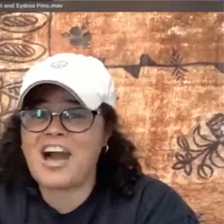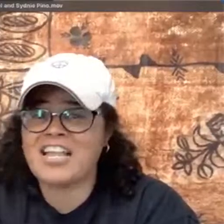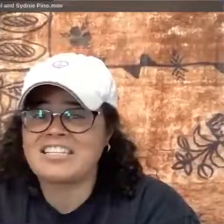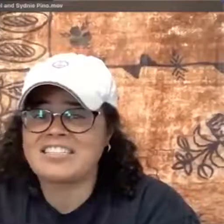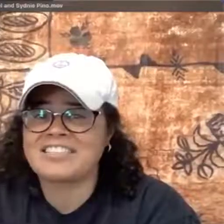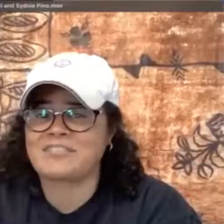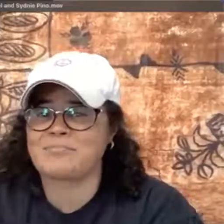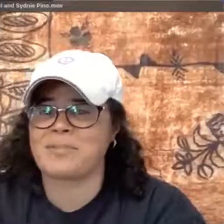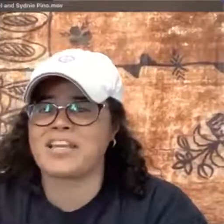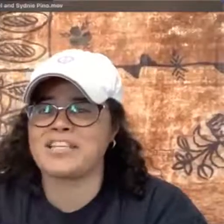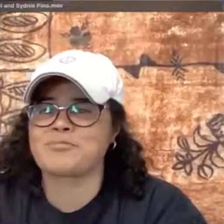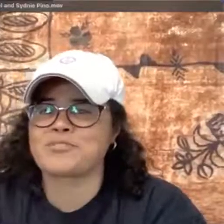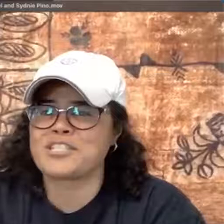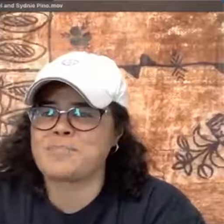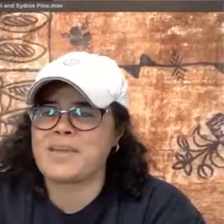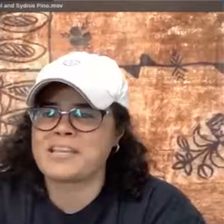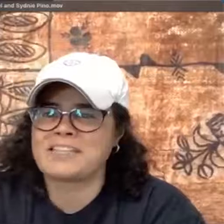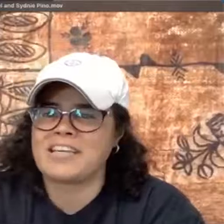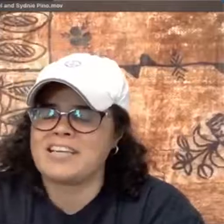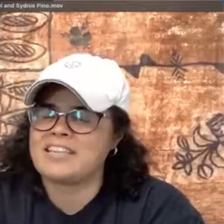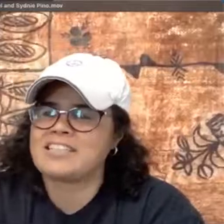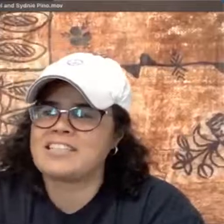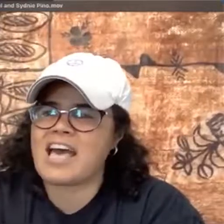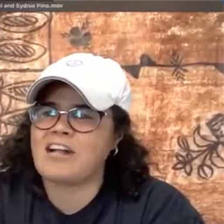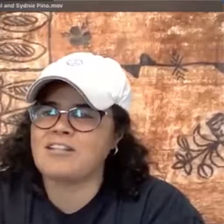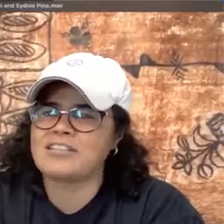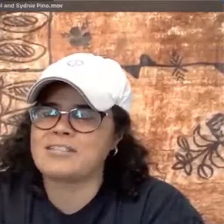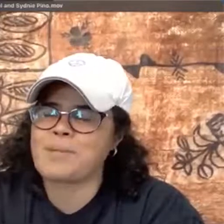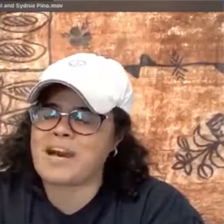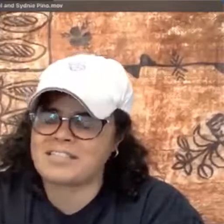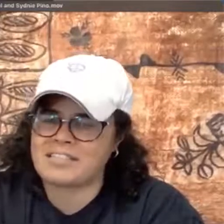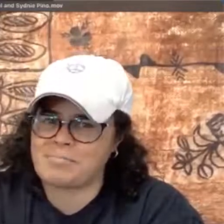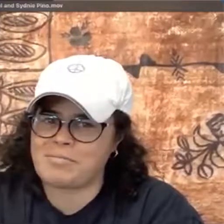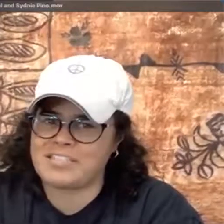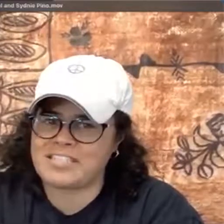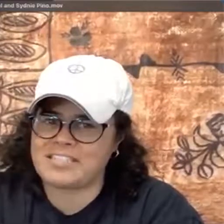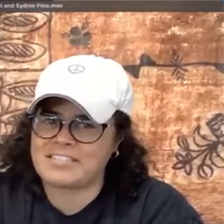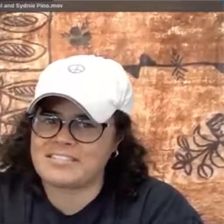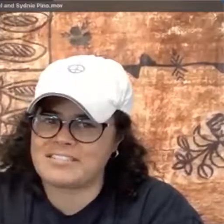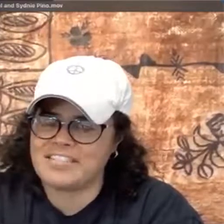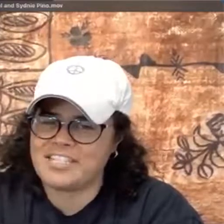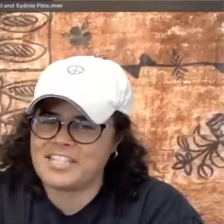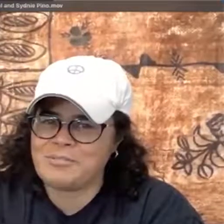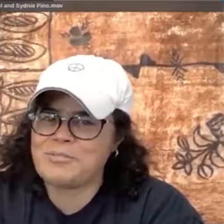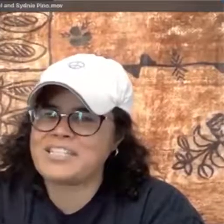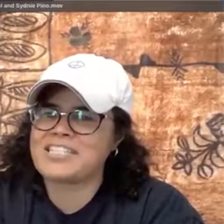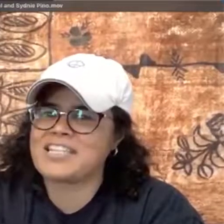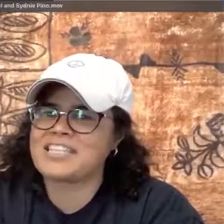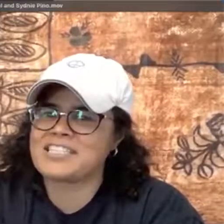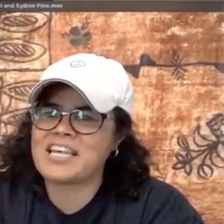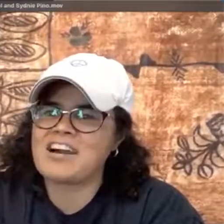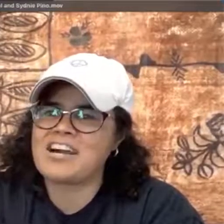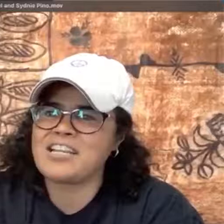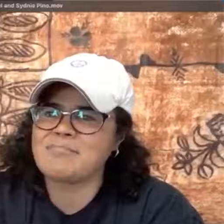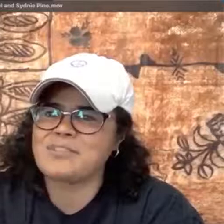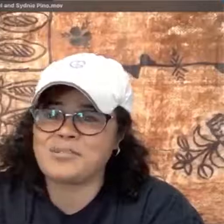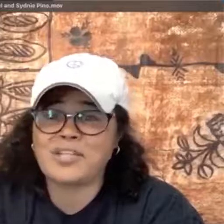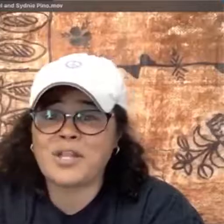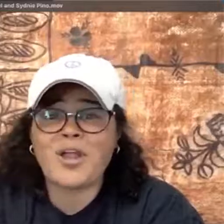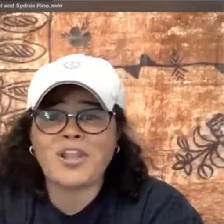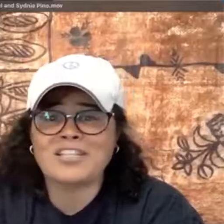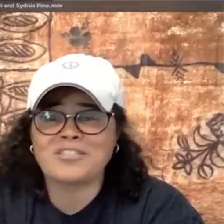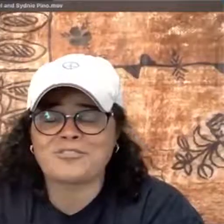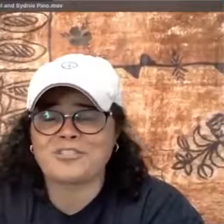Turtle Island and pays respects to the elders past and present. We want to take this time